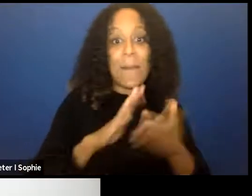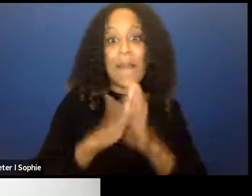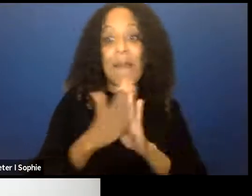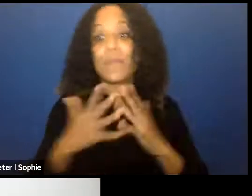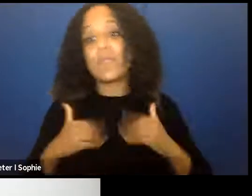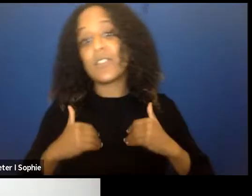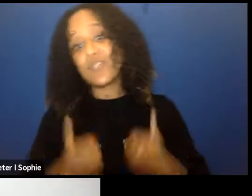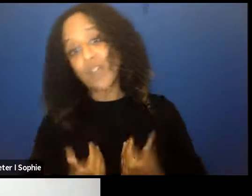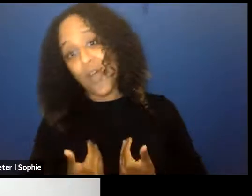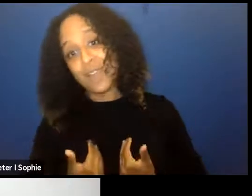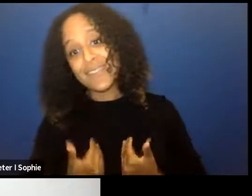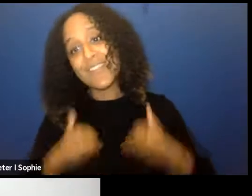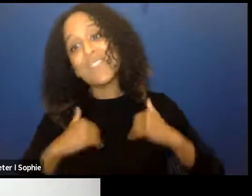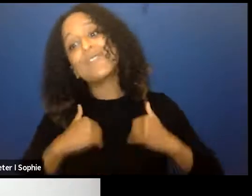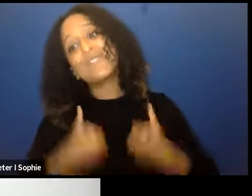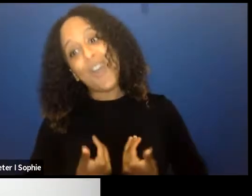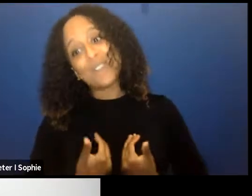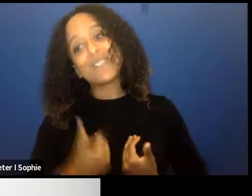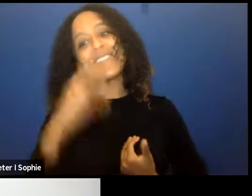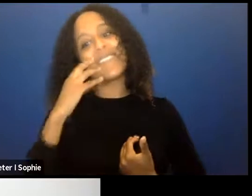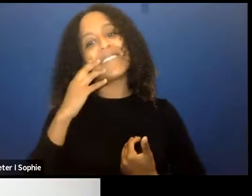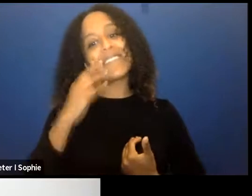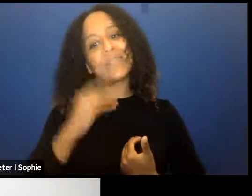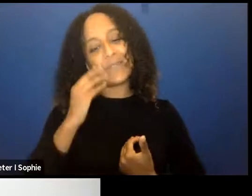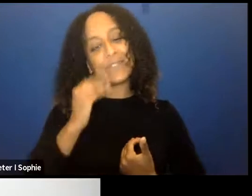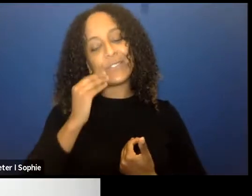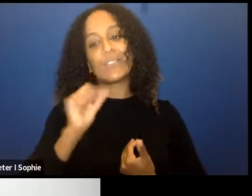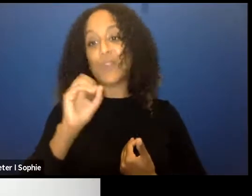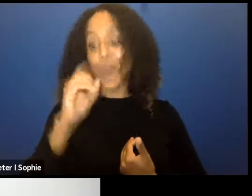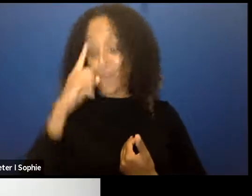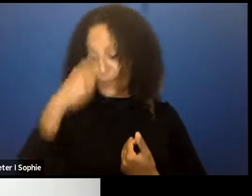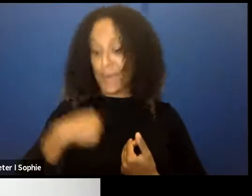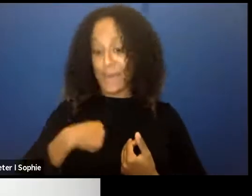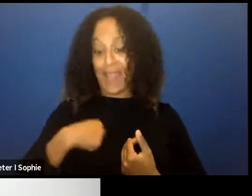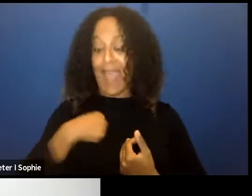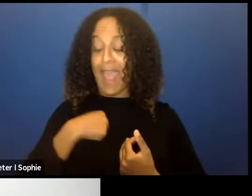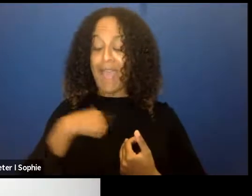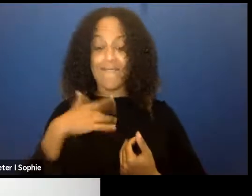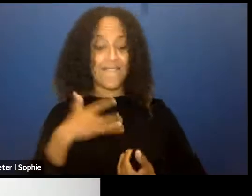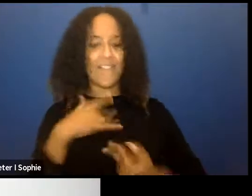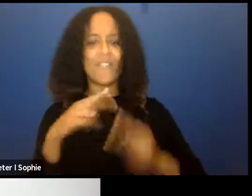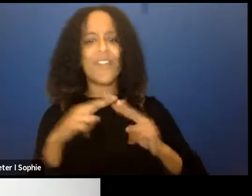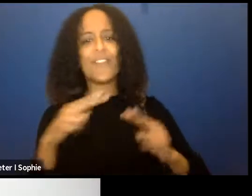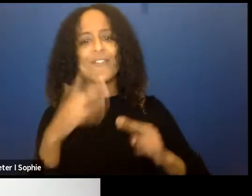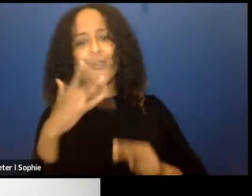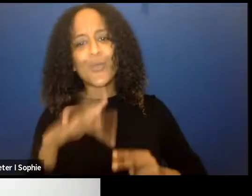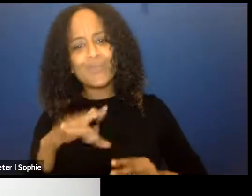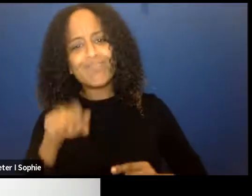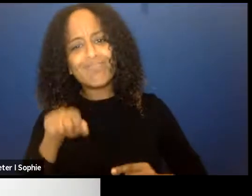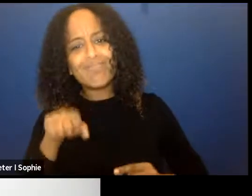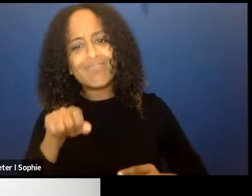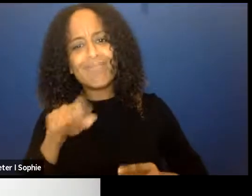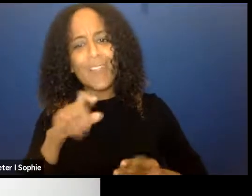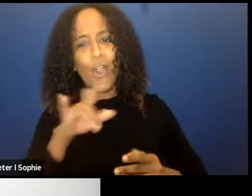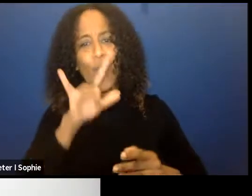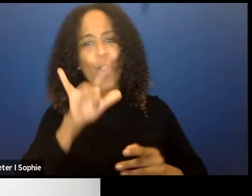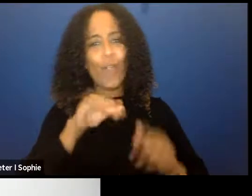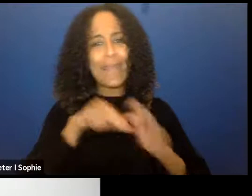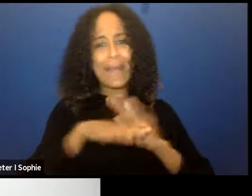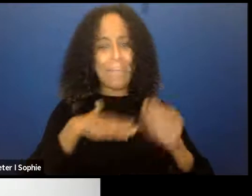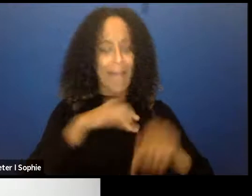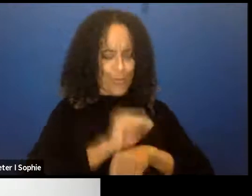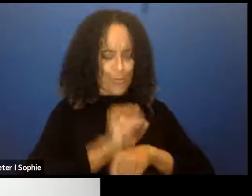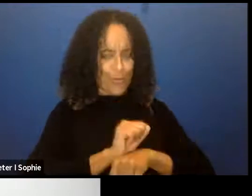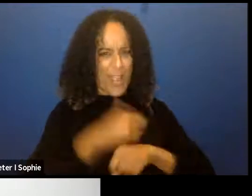It is such an exhausting experience. And so, for me, I feel very fortunate that early in my career, I